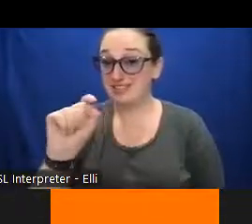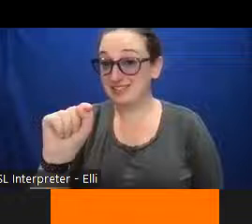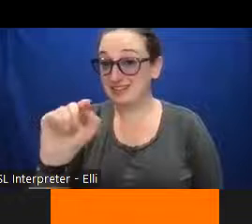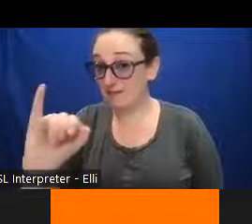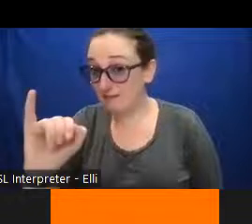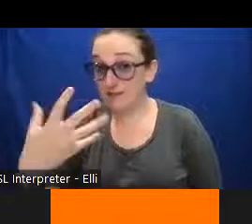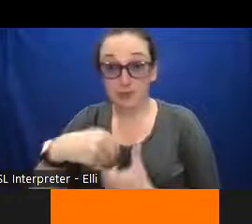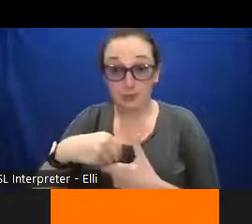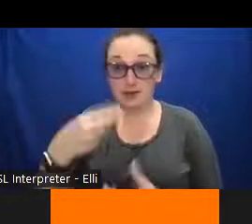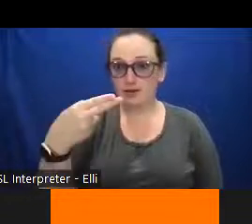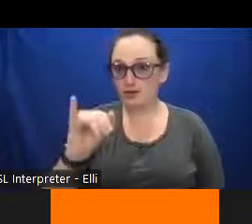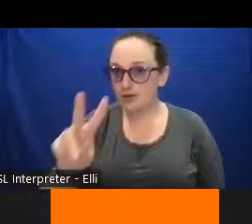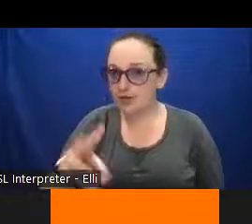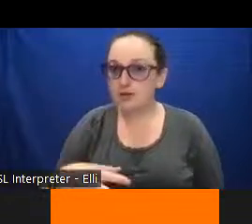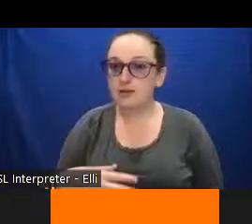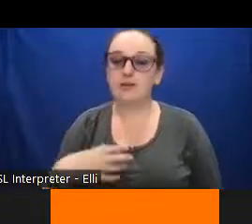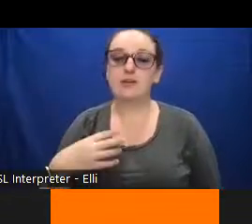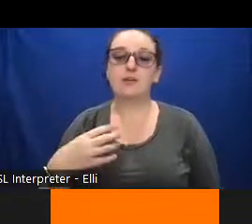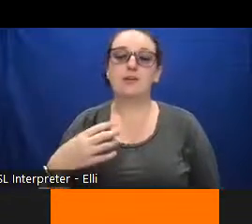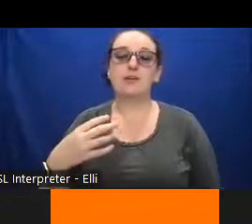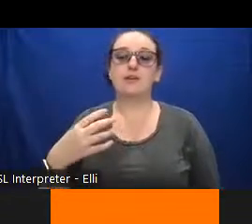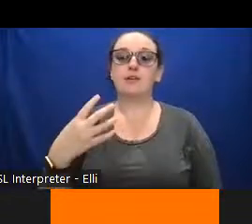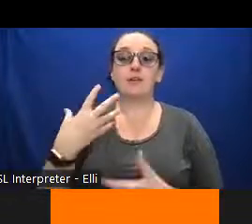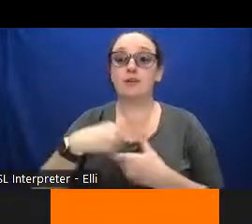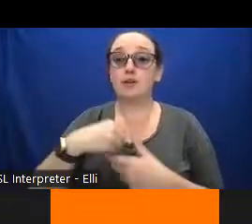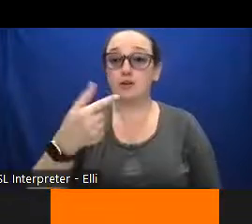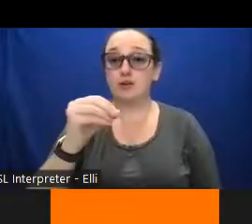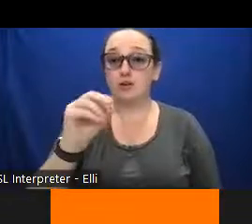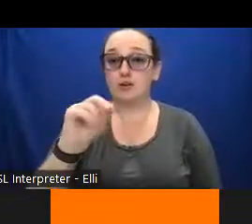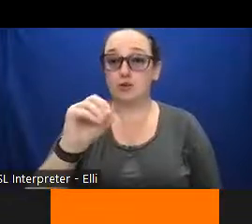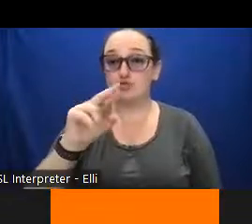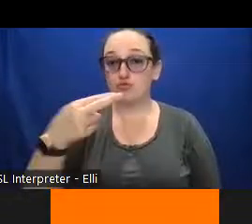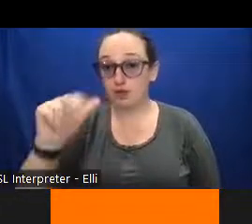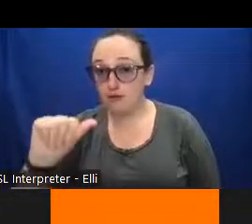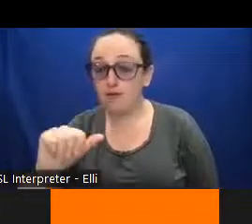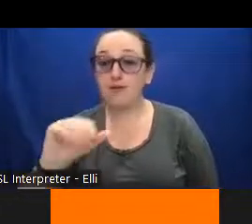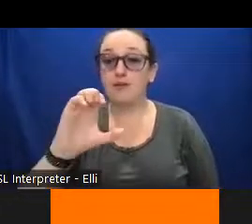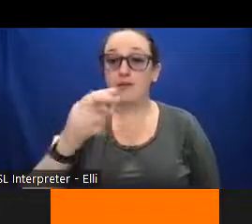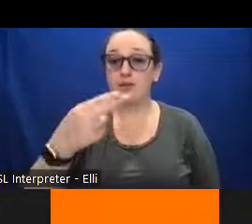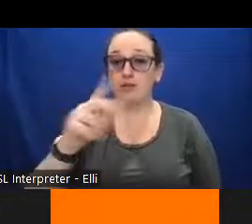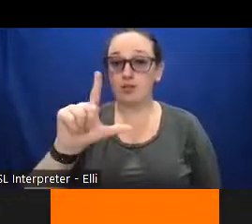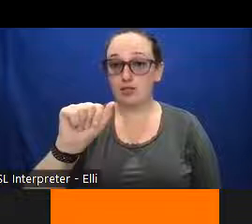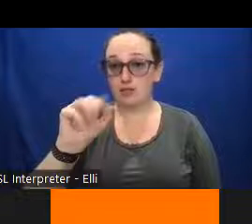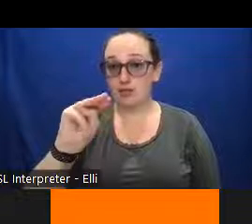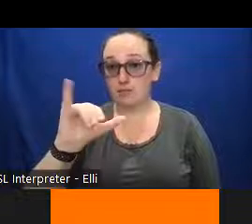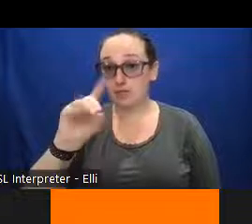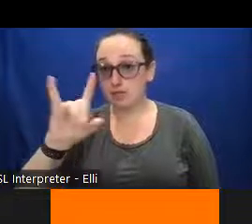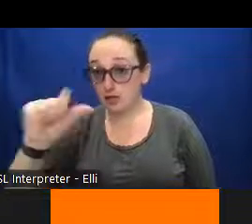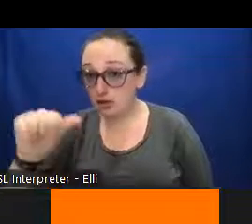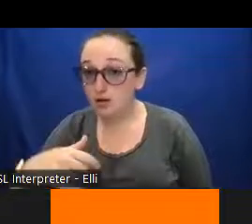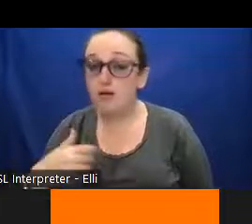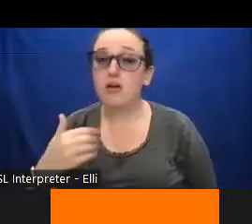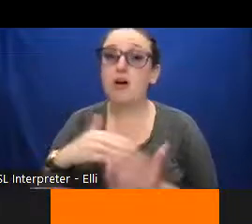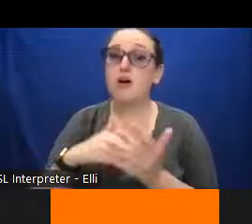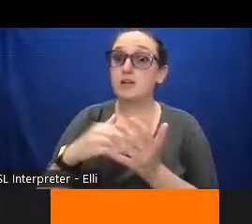including HIV, infections such as gonorrhea and chlamydia. Oftentimes, there's a concern